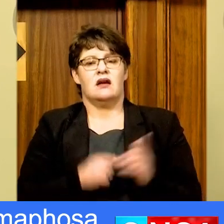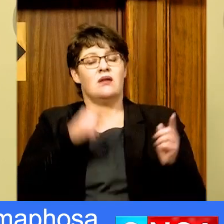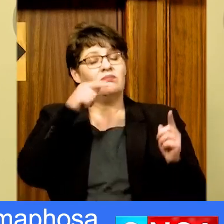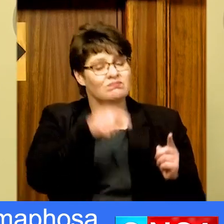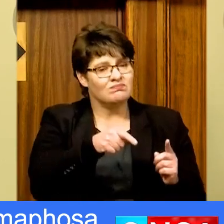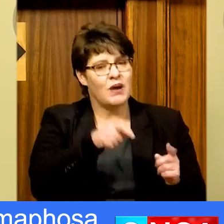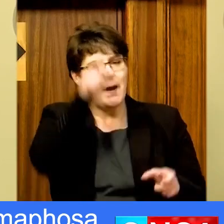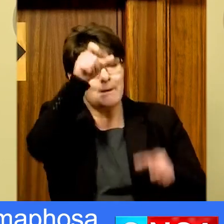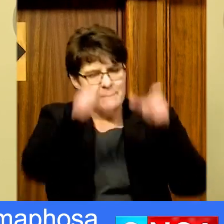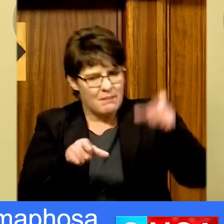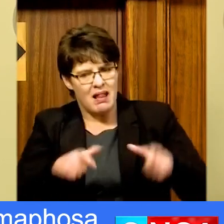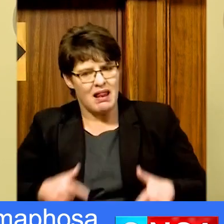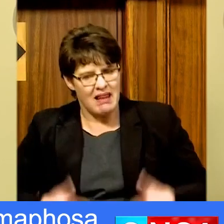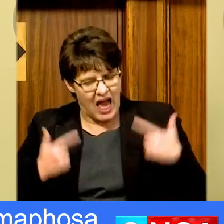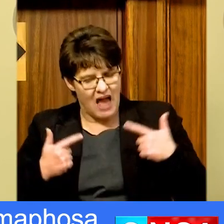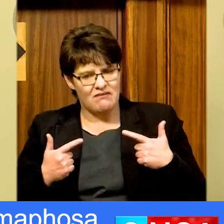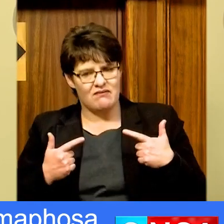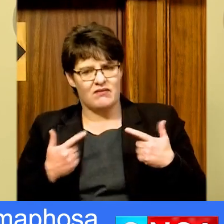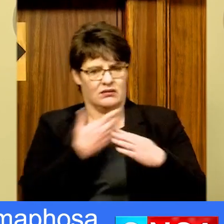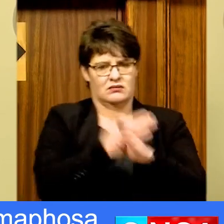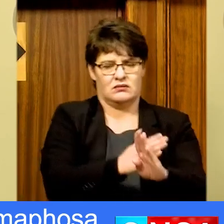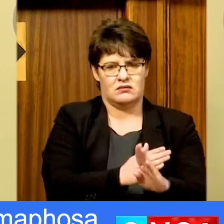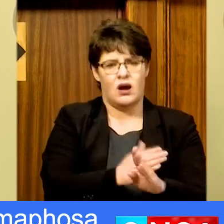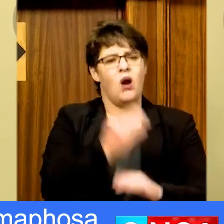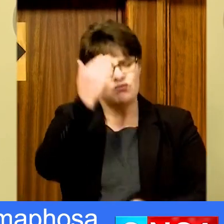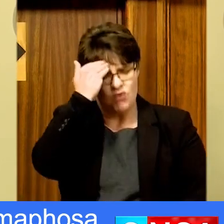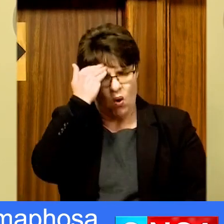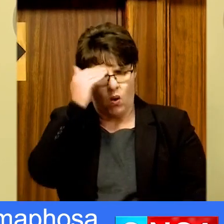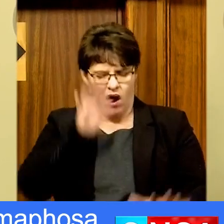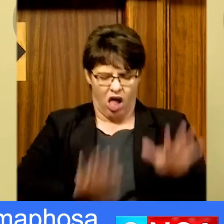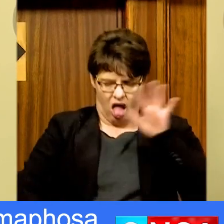restrictions on people's lives and their movement.